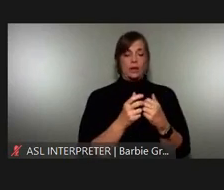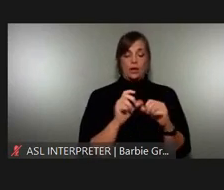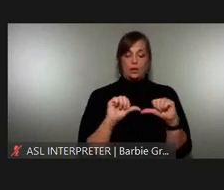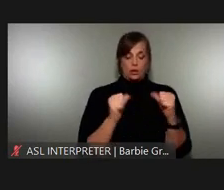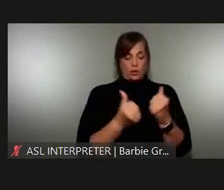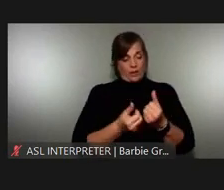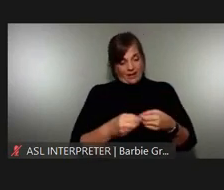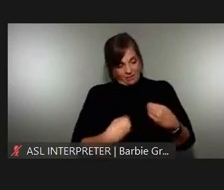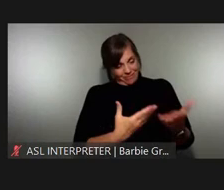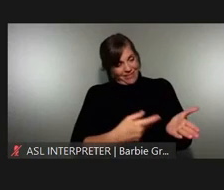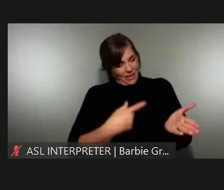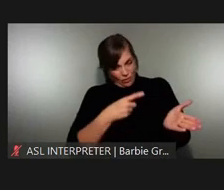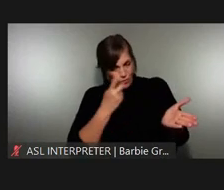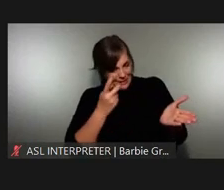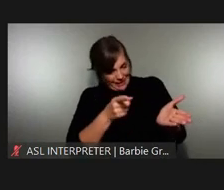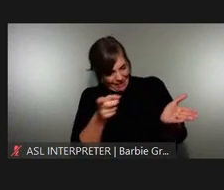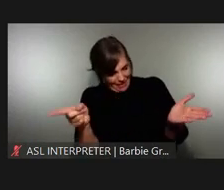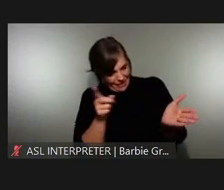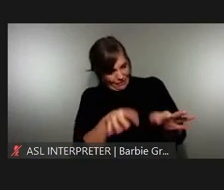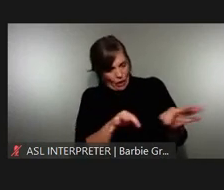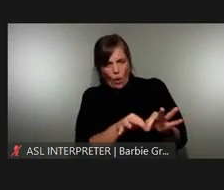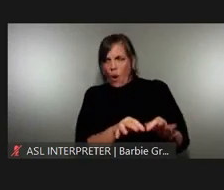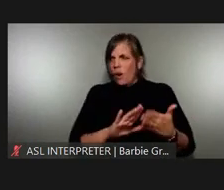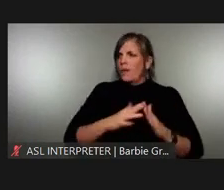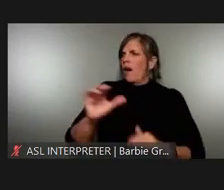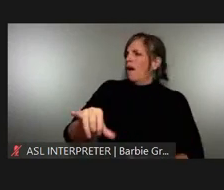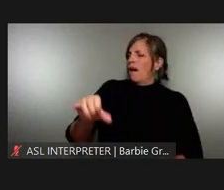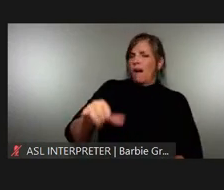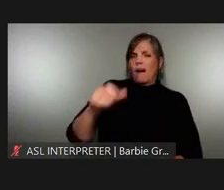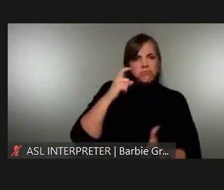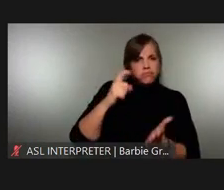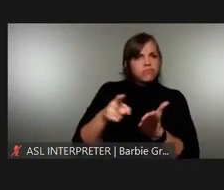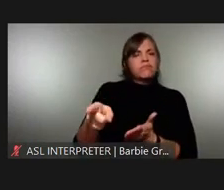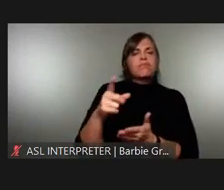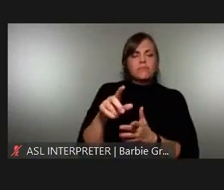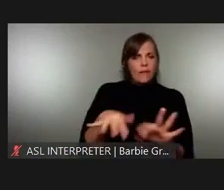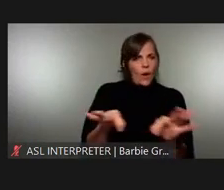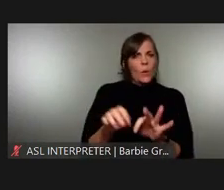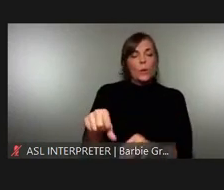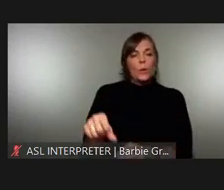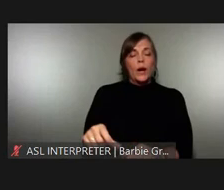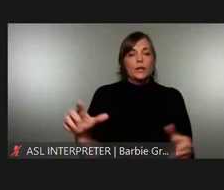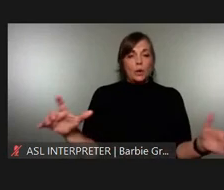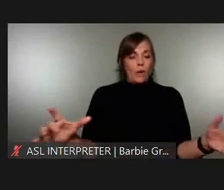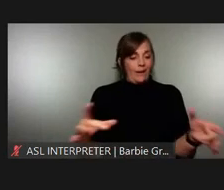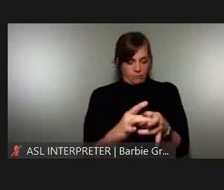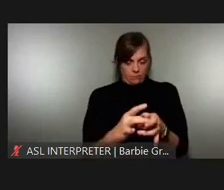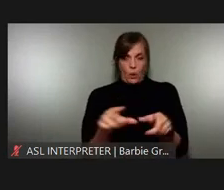value and the community recognizes that value. Putting the two of those together positions the